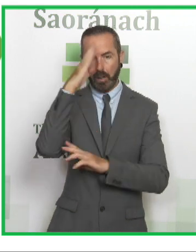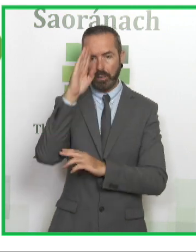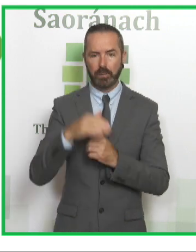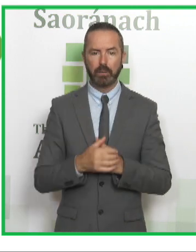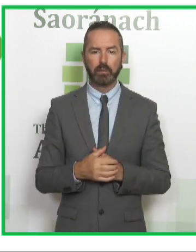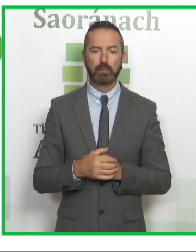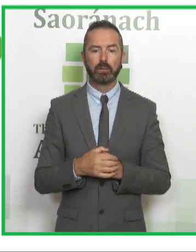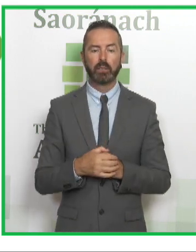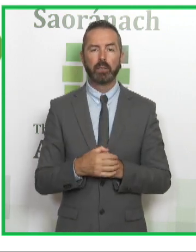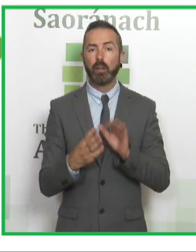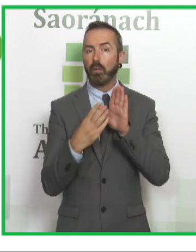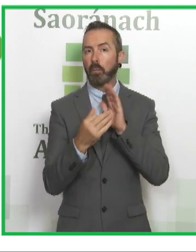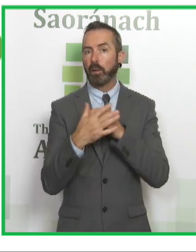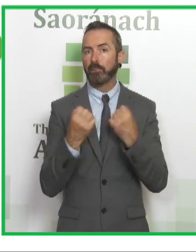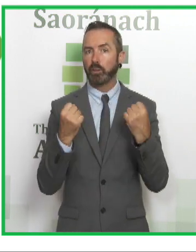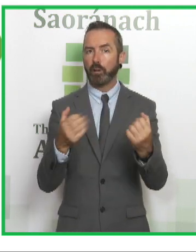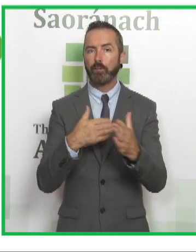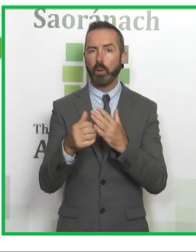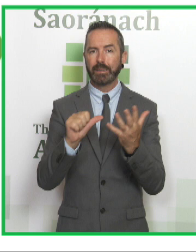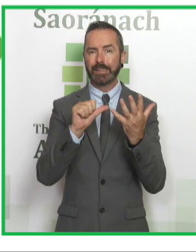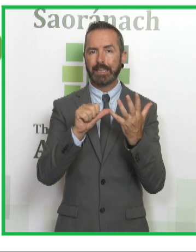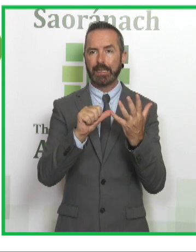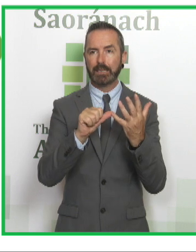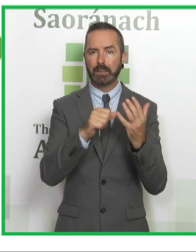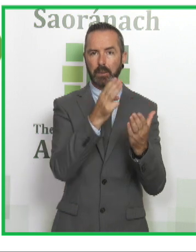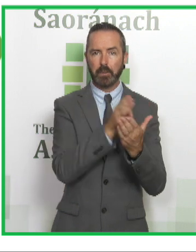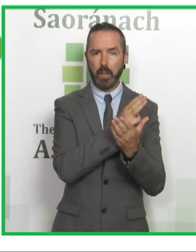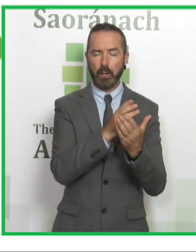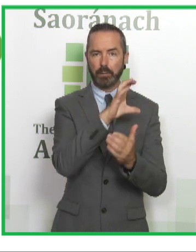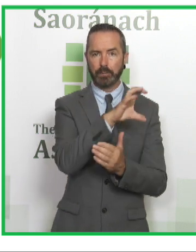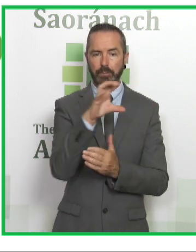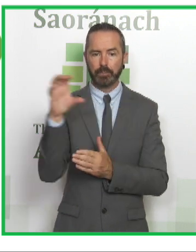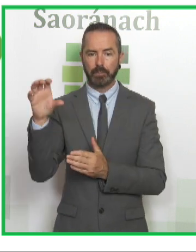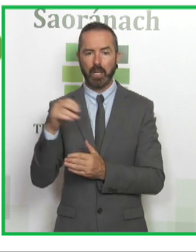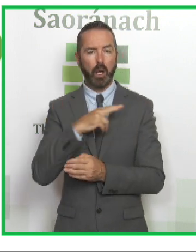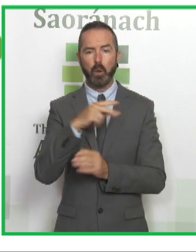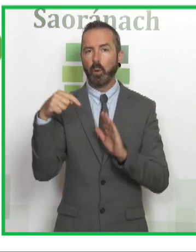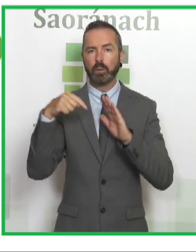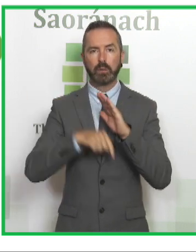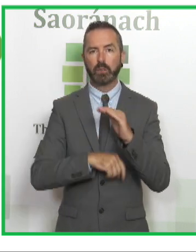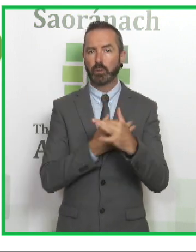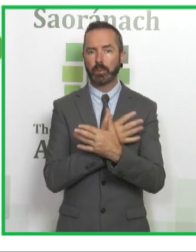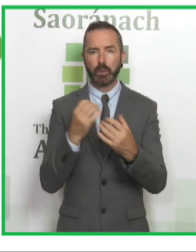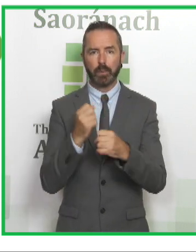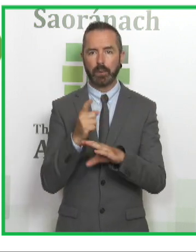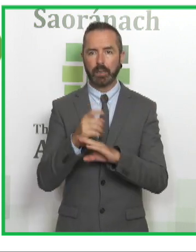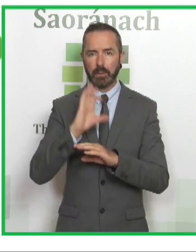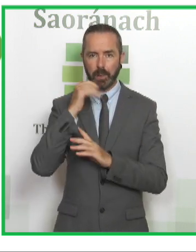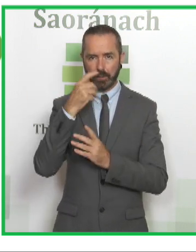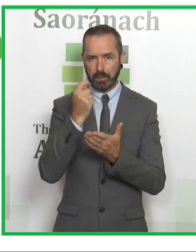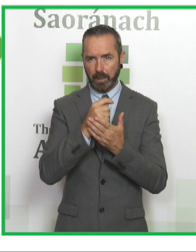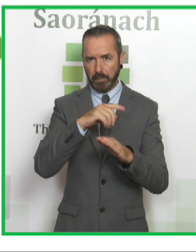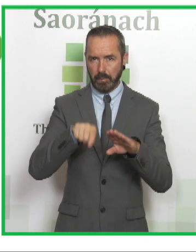Drive model itself consists of 6 pillars, and I won't elaborate too much on this because I know there was